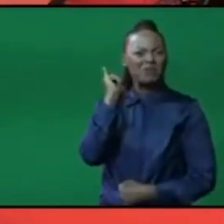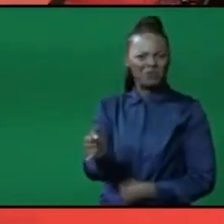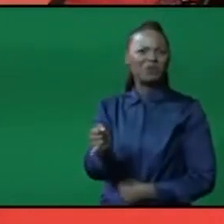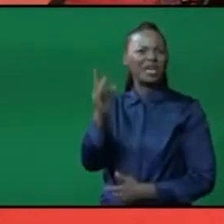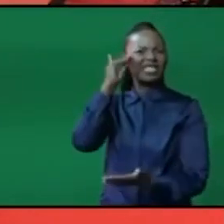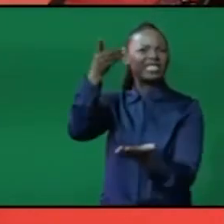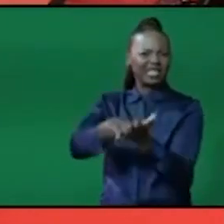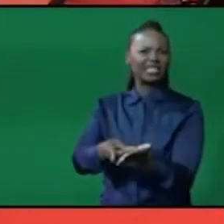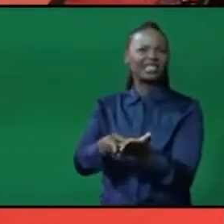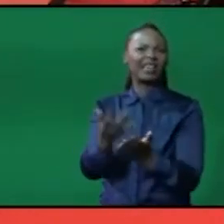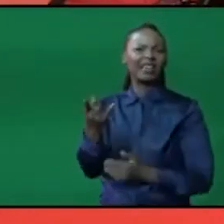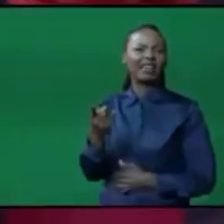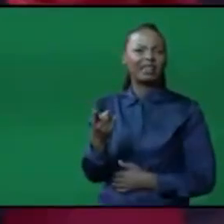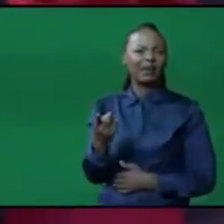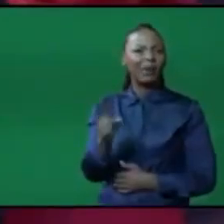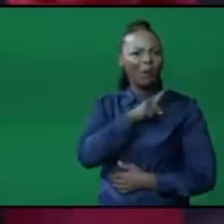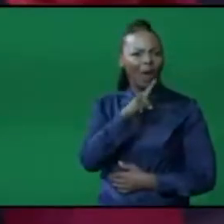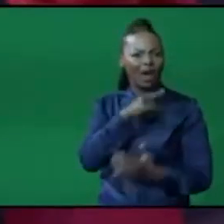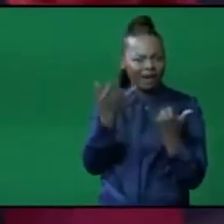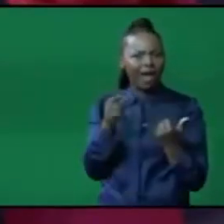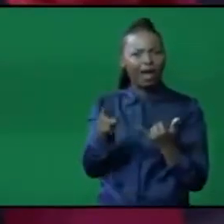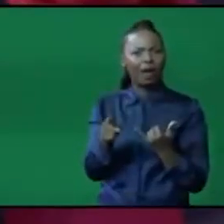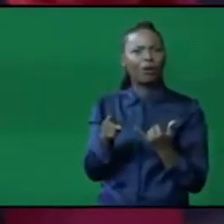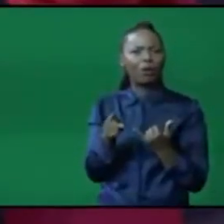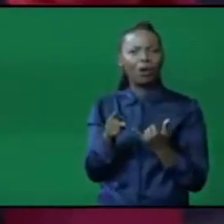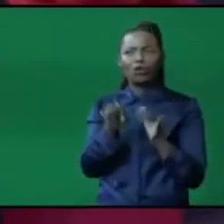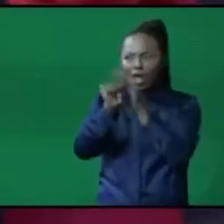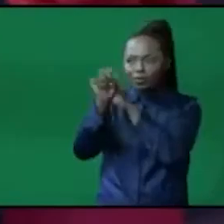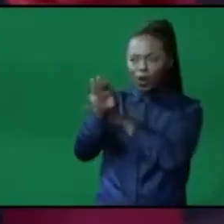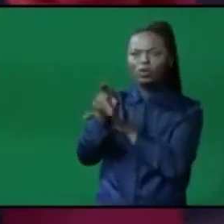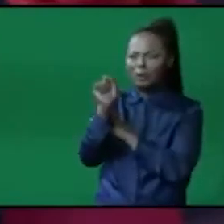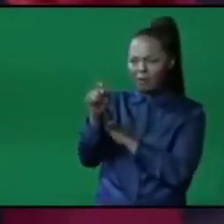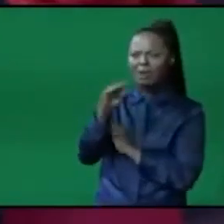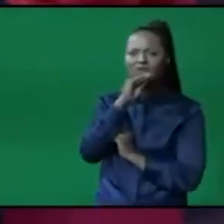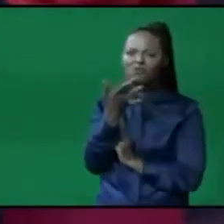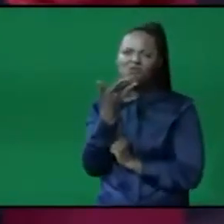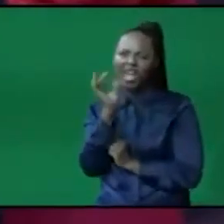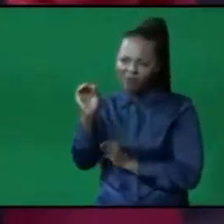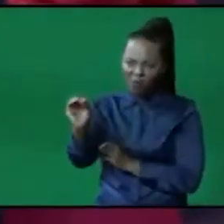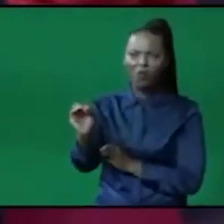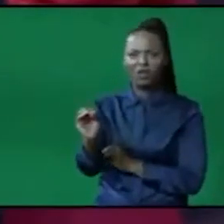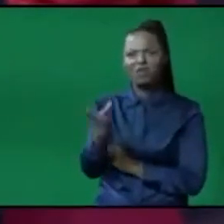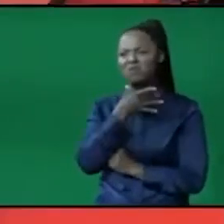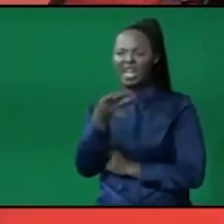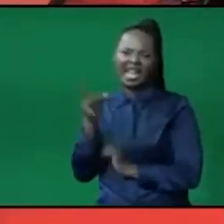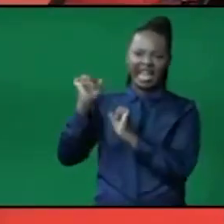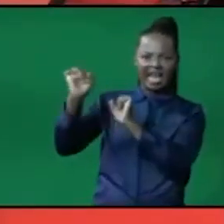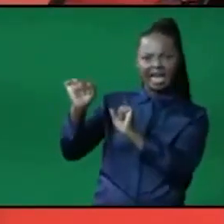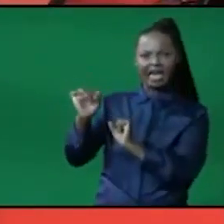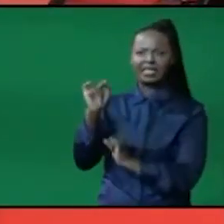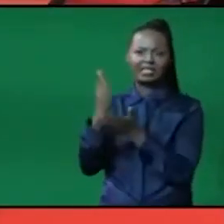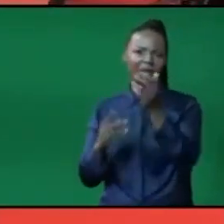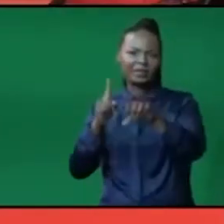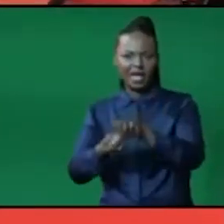exposed you as a media that you are subjective. Sometimes you act